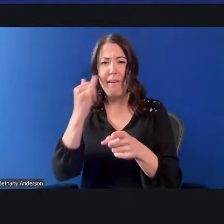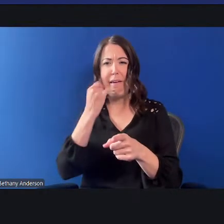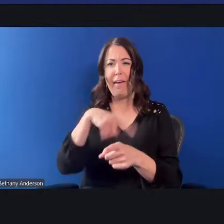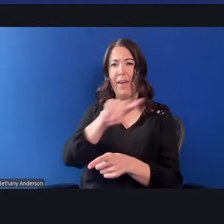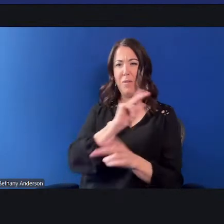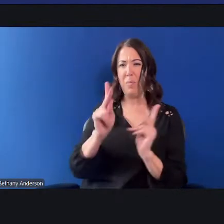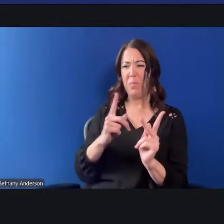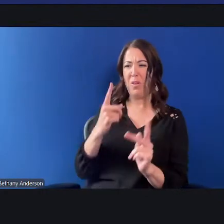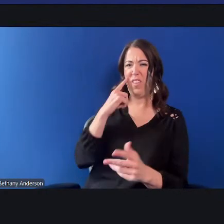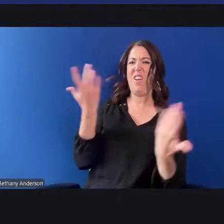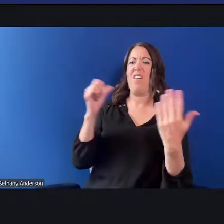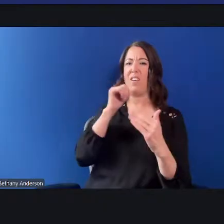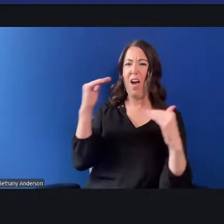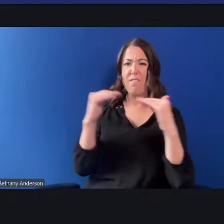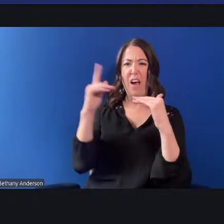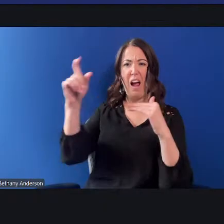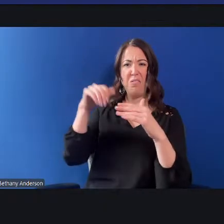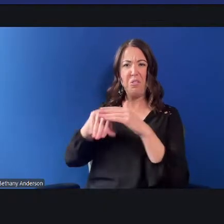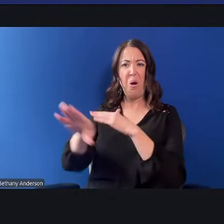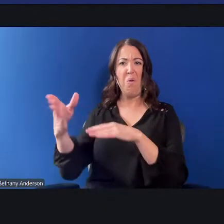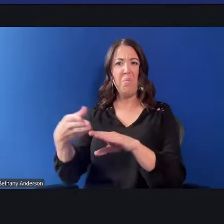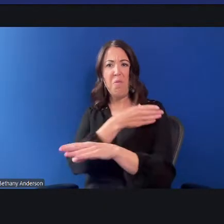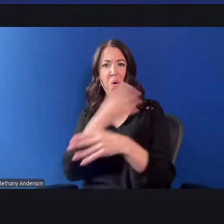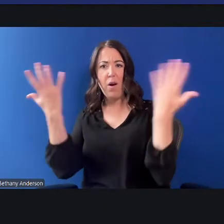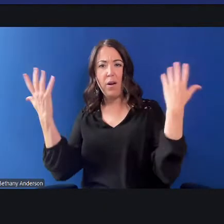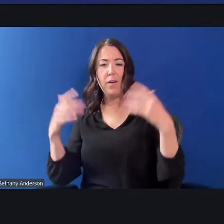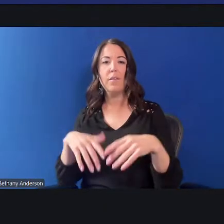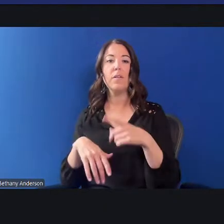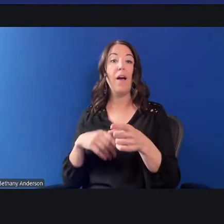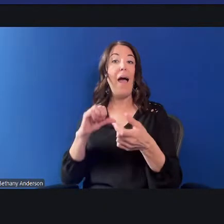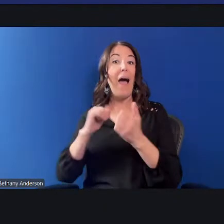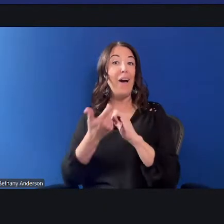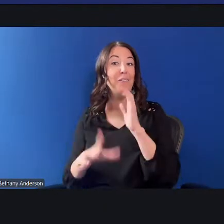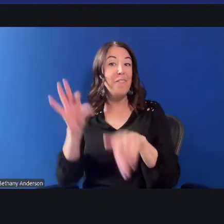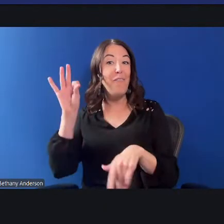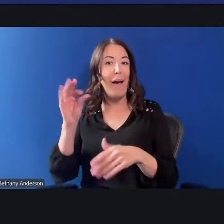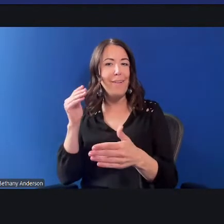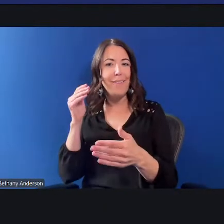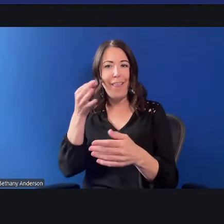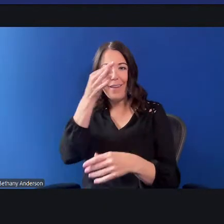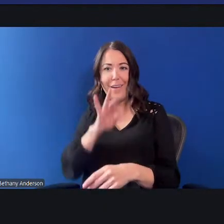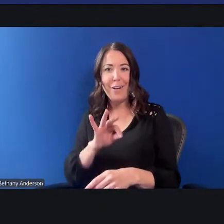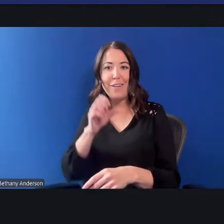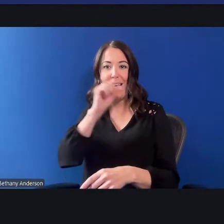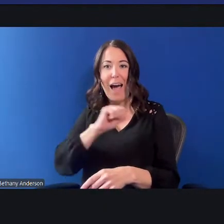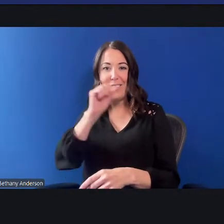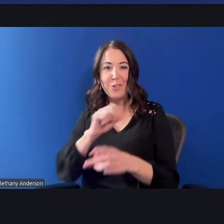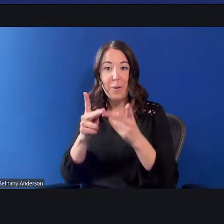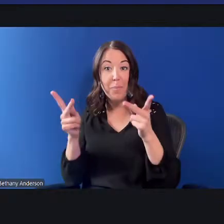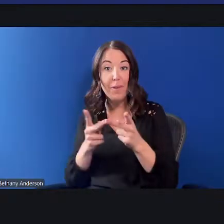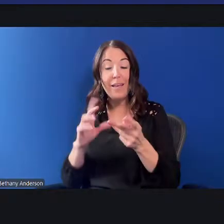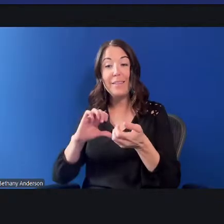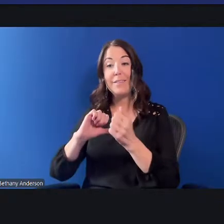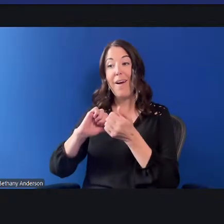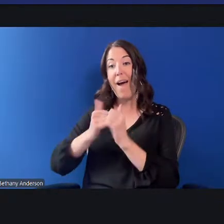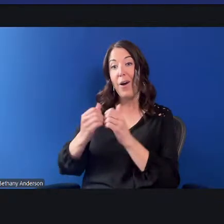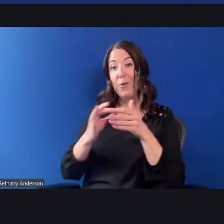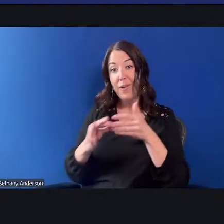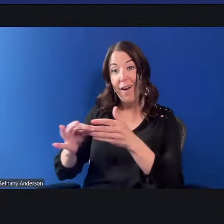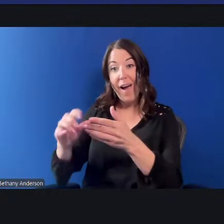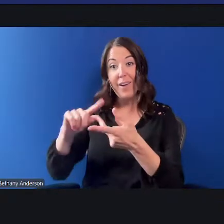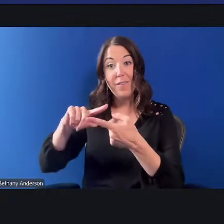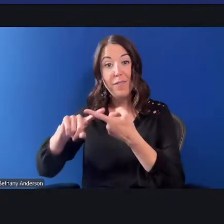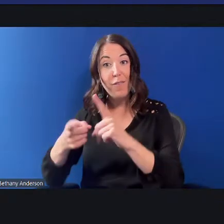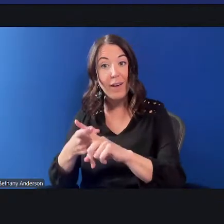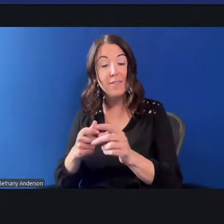board a plane? How do you map out a route to the nearest ice cream joint? And how do you guide your friends safely there and back? How do you manage